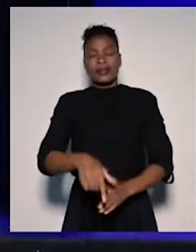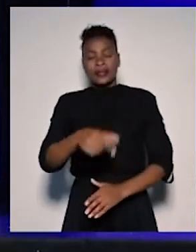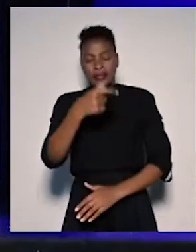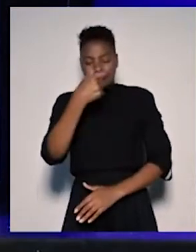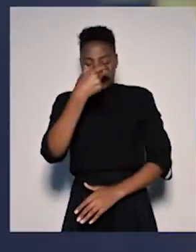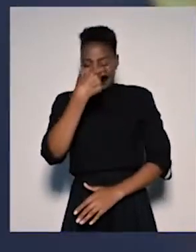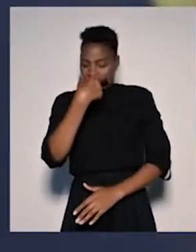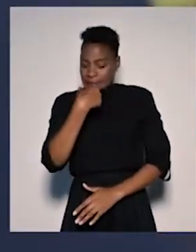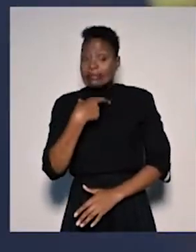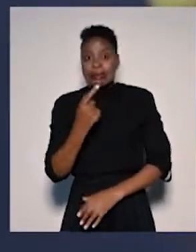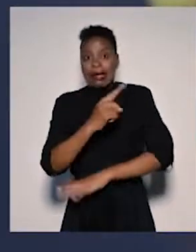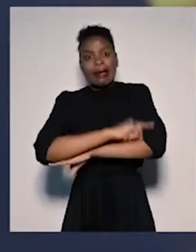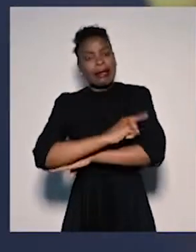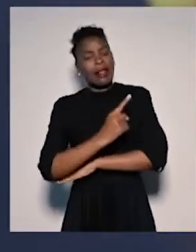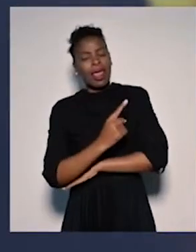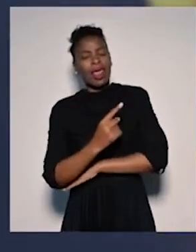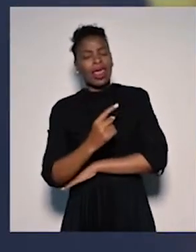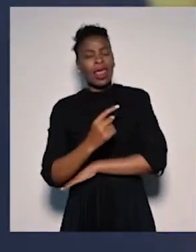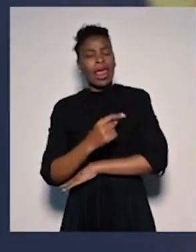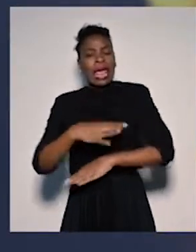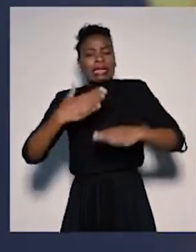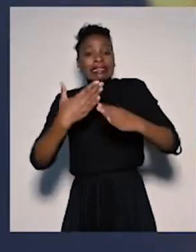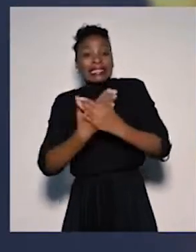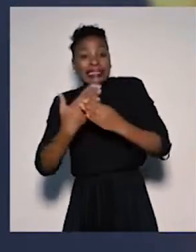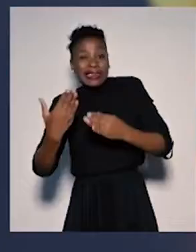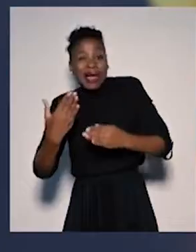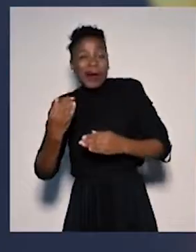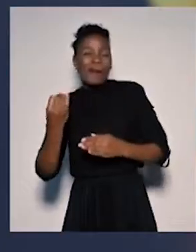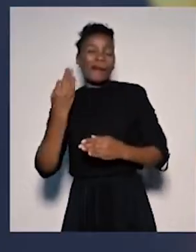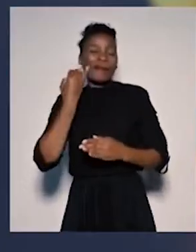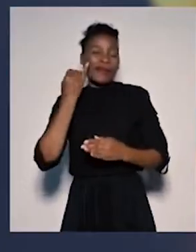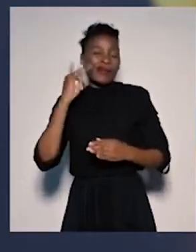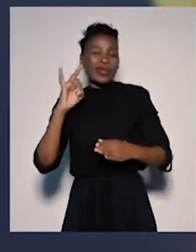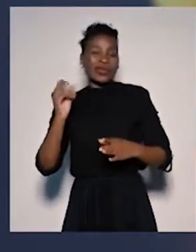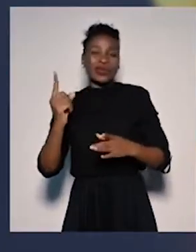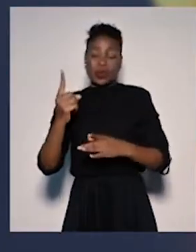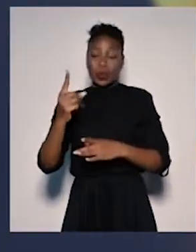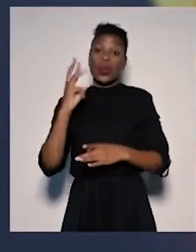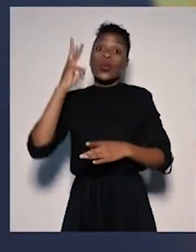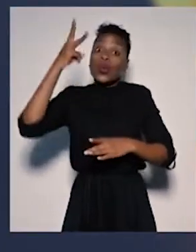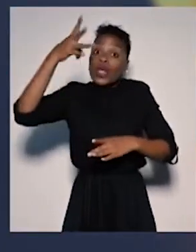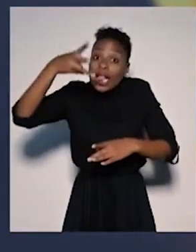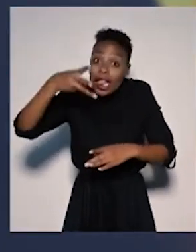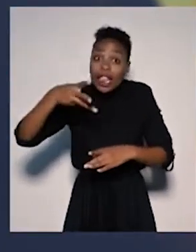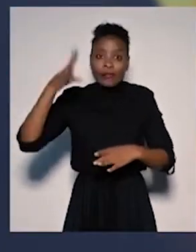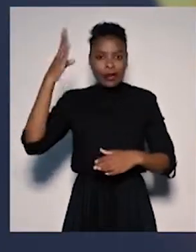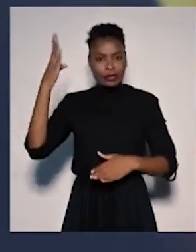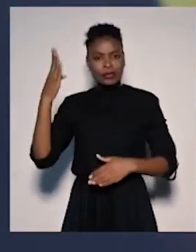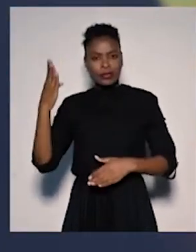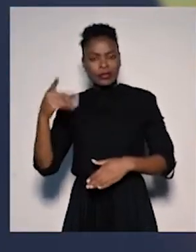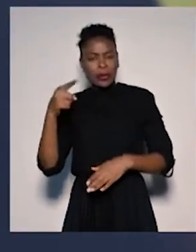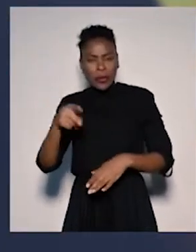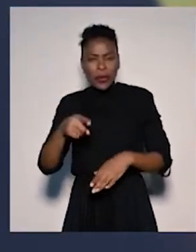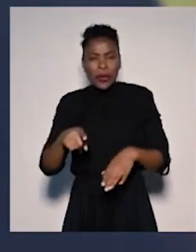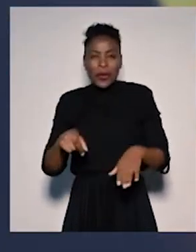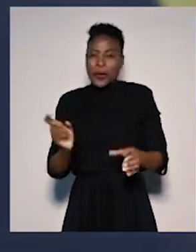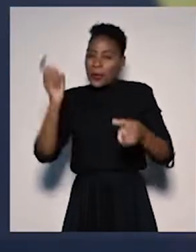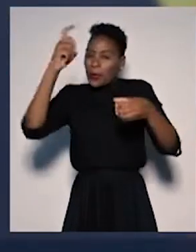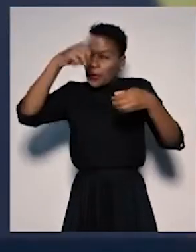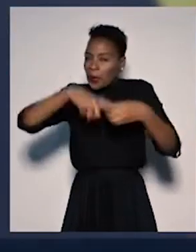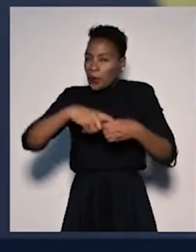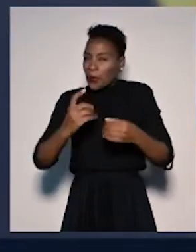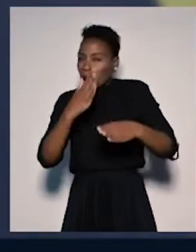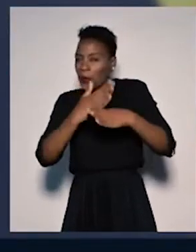D, in the imperfect will of God, it's a place where we are inappropriately positioned and were unqualified for the